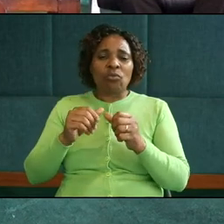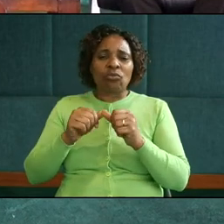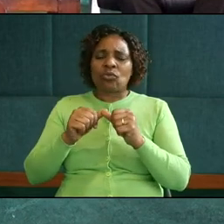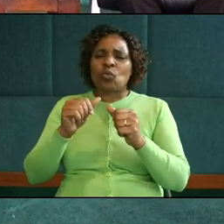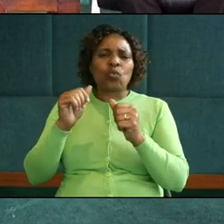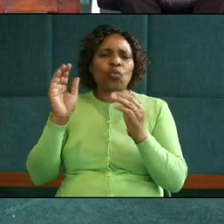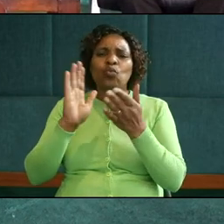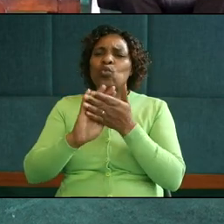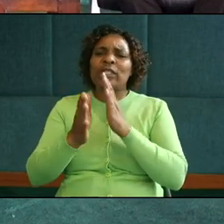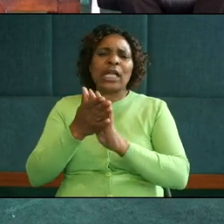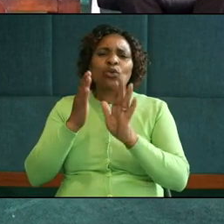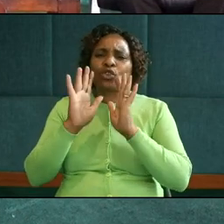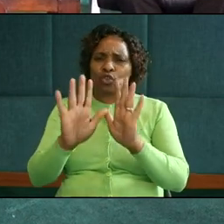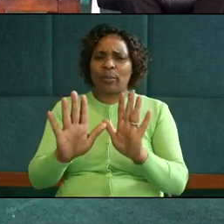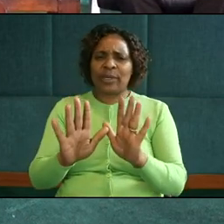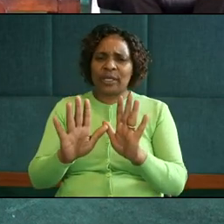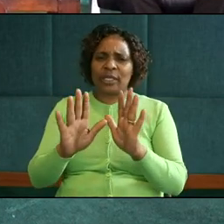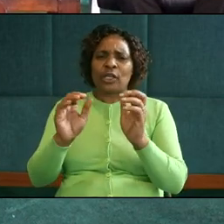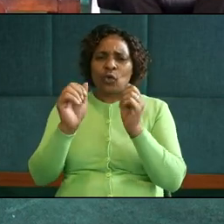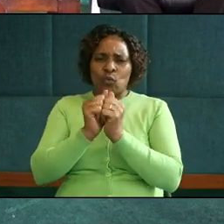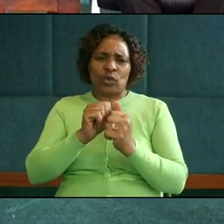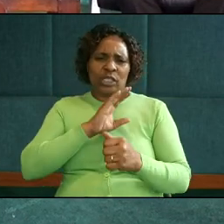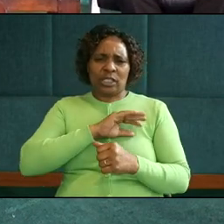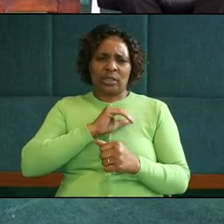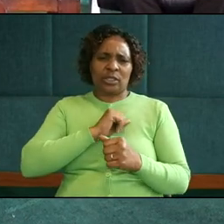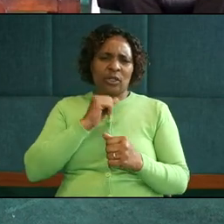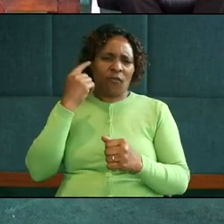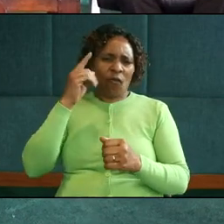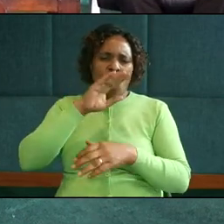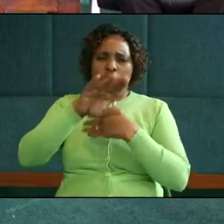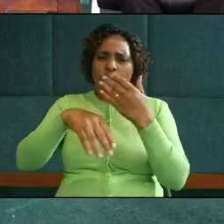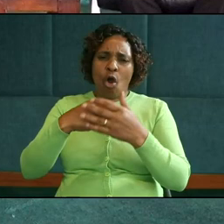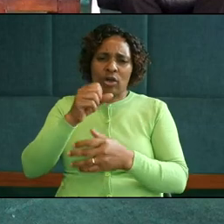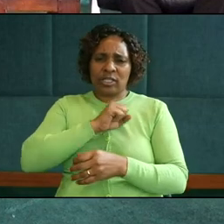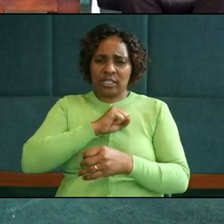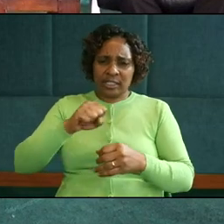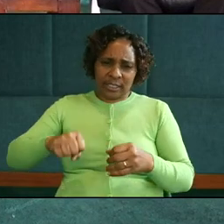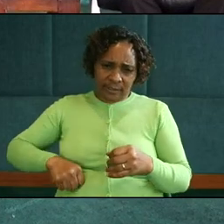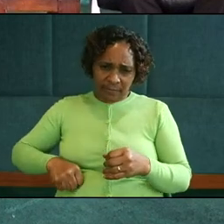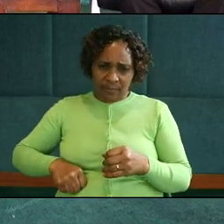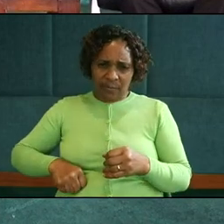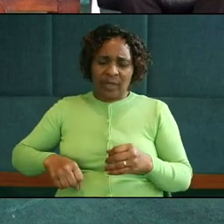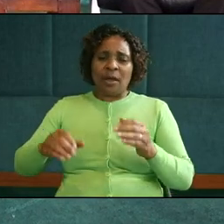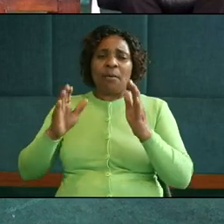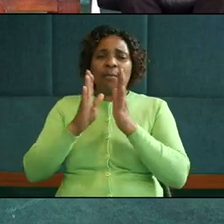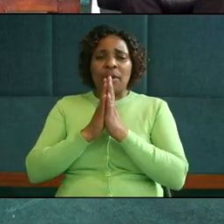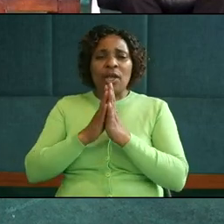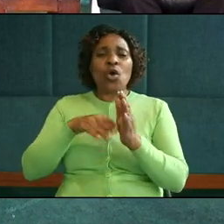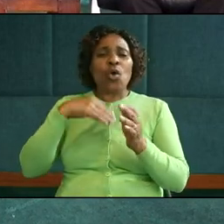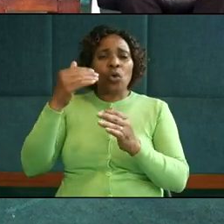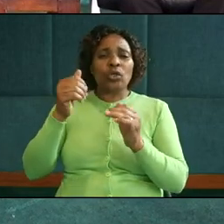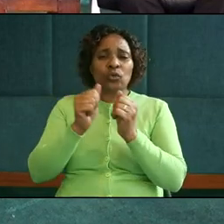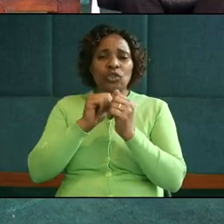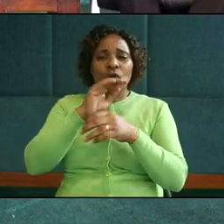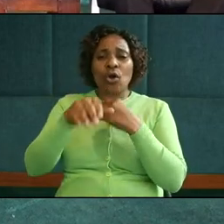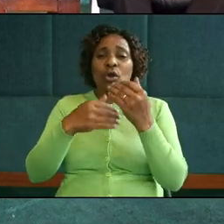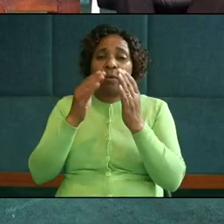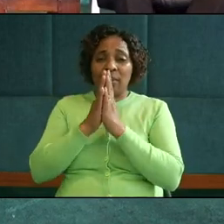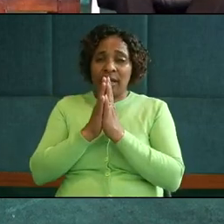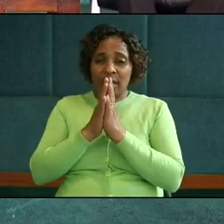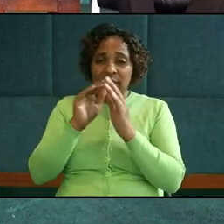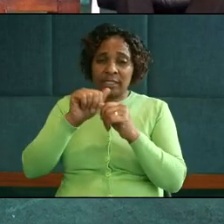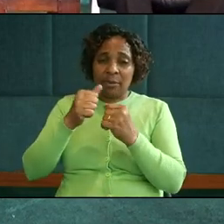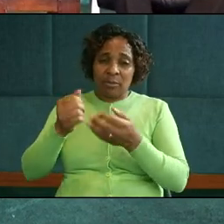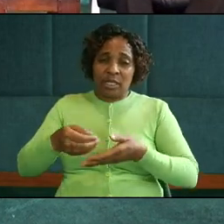perseverance and supplication for all saints. Yeah, it says, praying always with all prayer and supplication in the